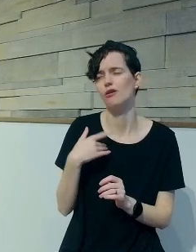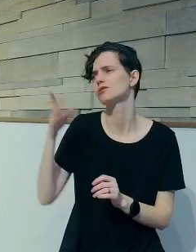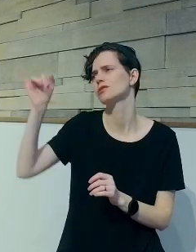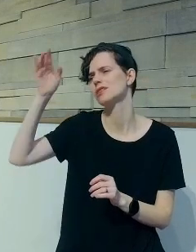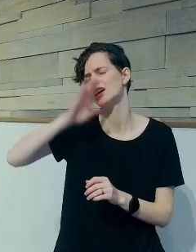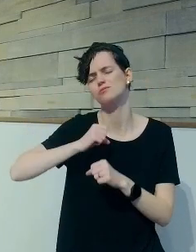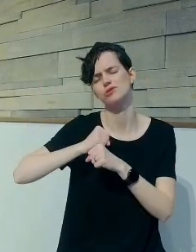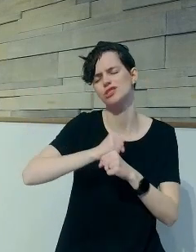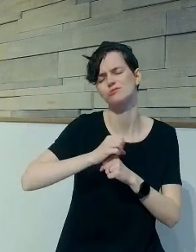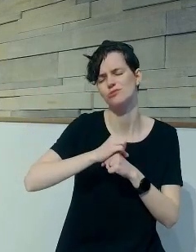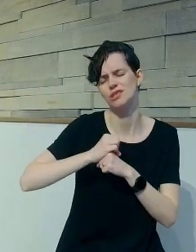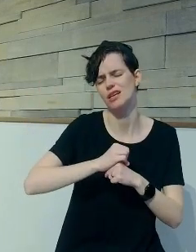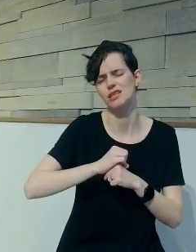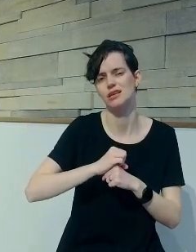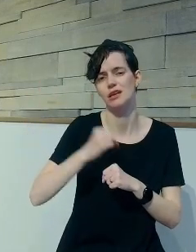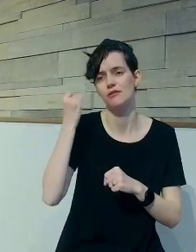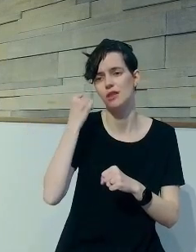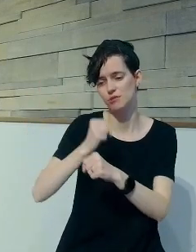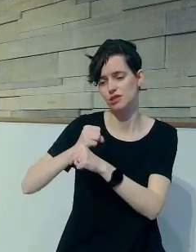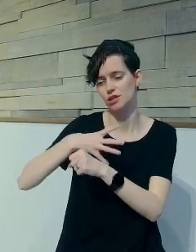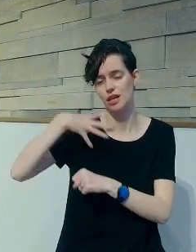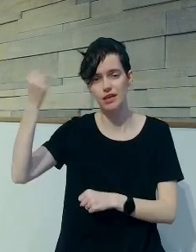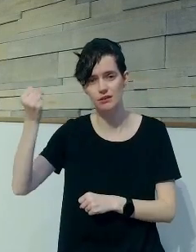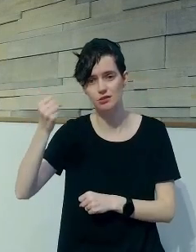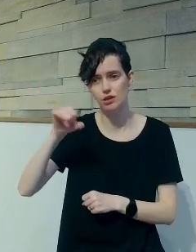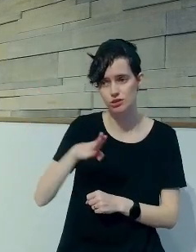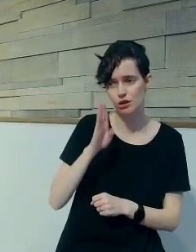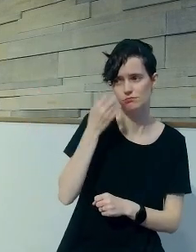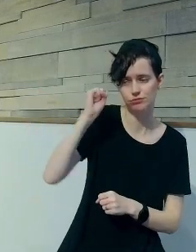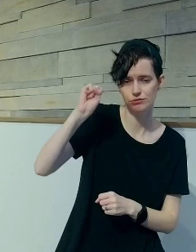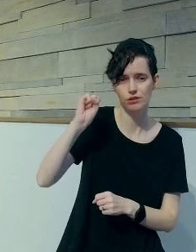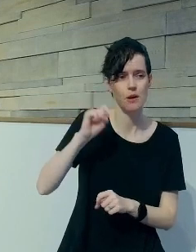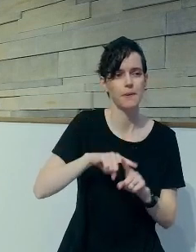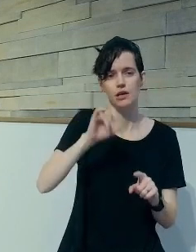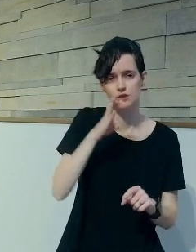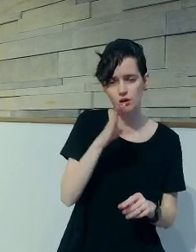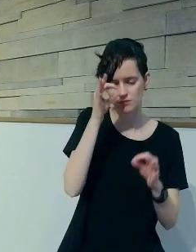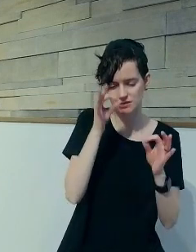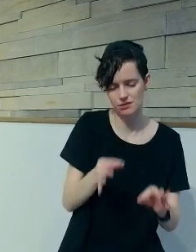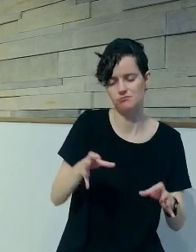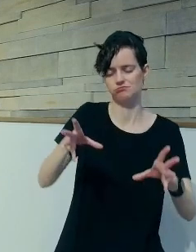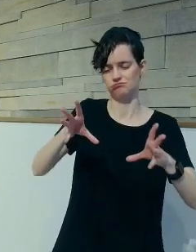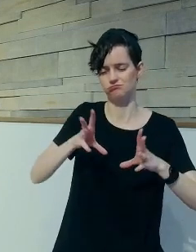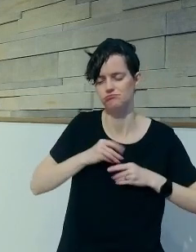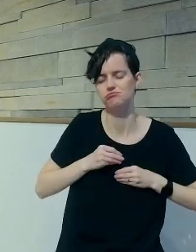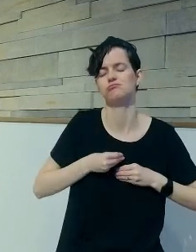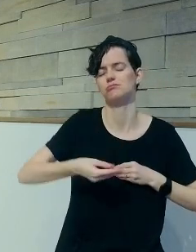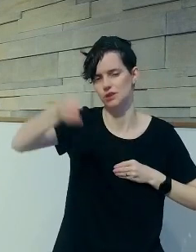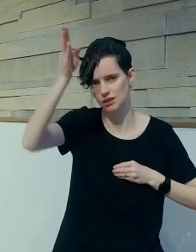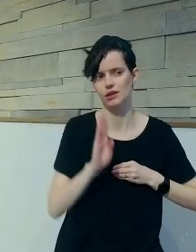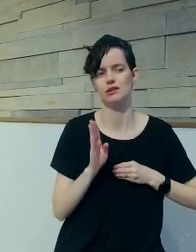him, protecting him, take it away, and he will turn away from you. But Job chose not to do that. Job chose to embrace God.